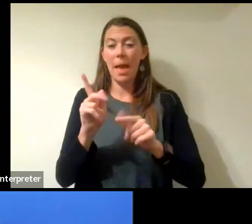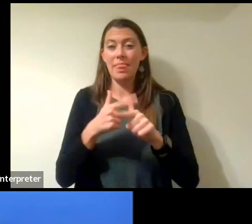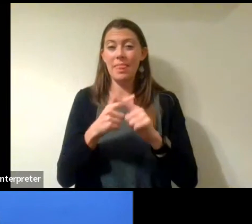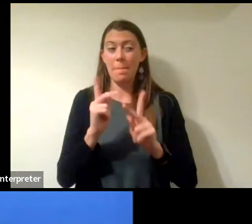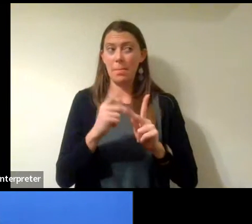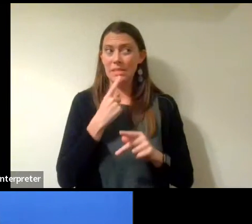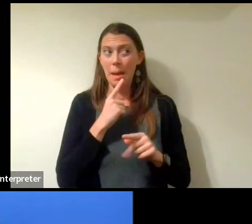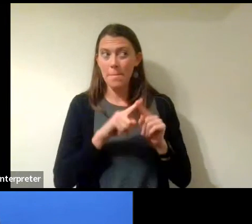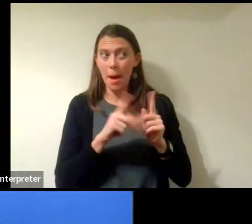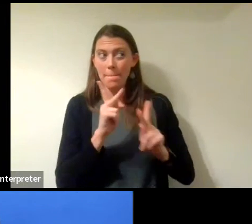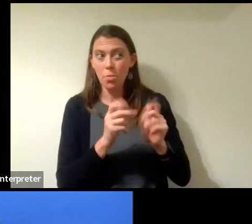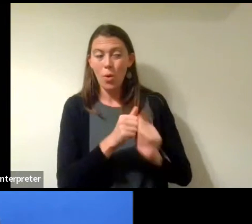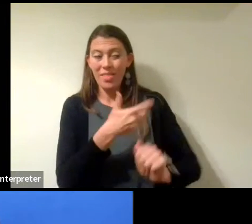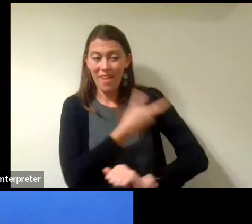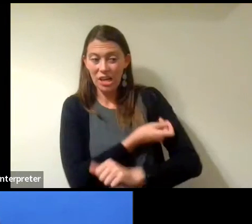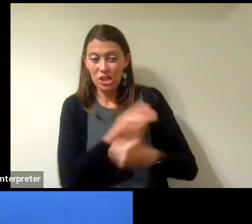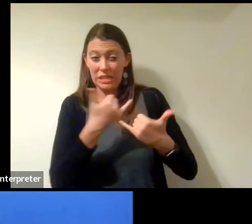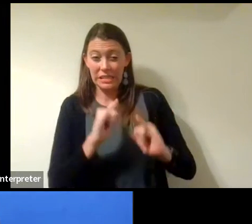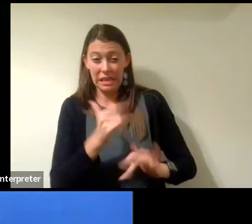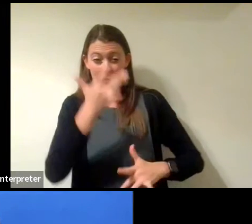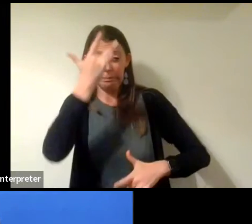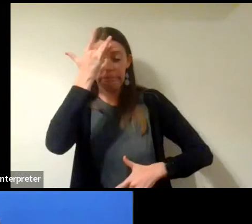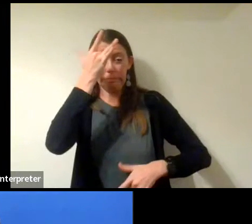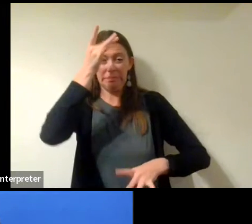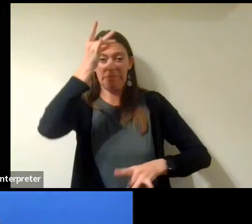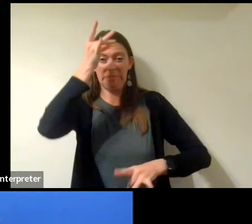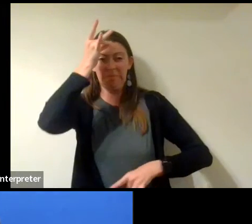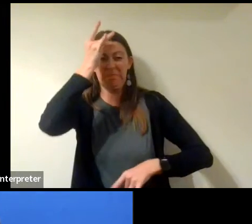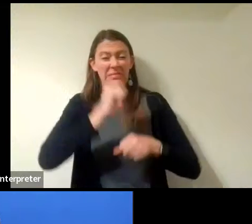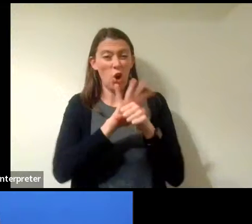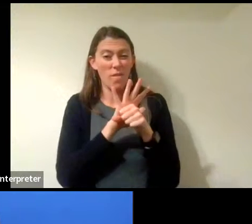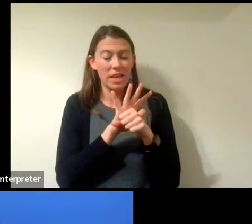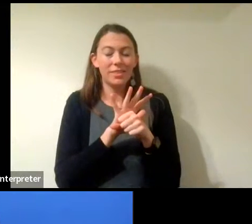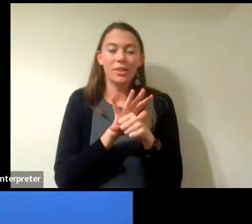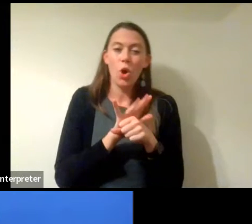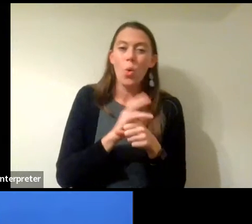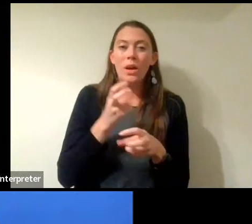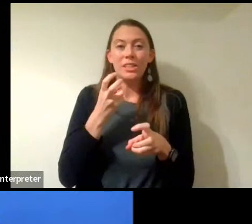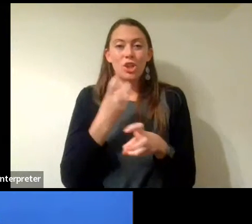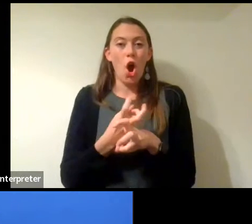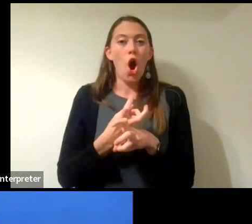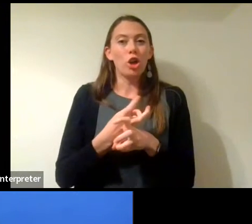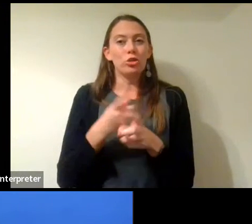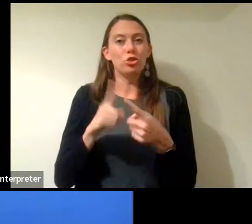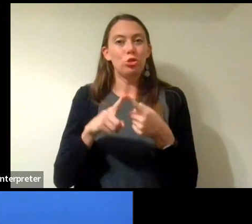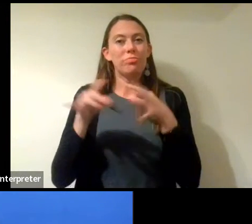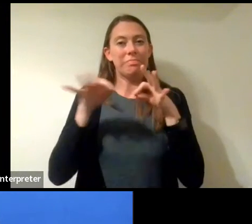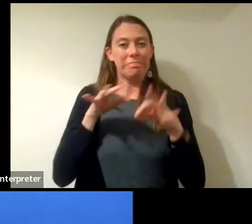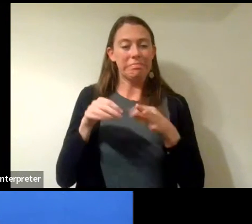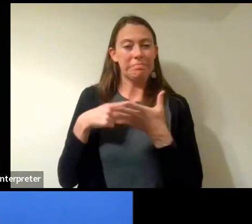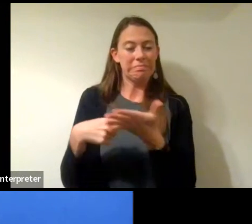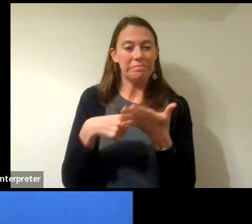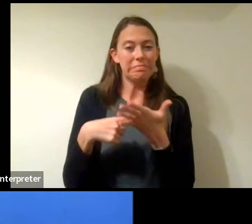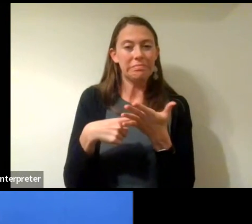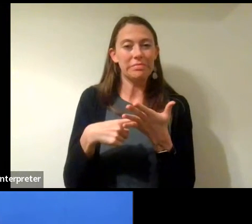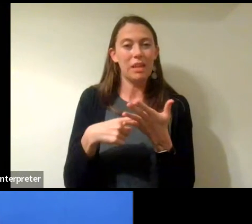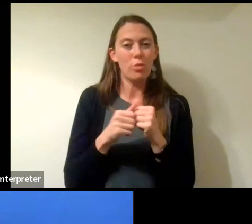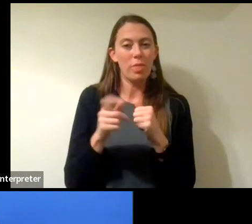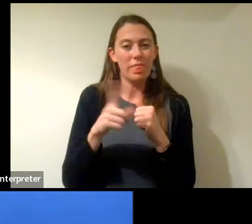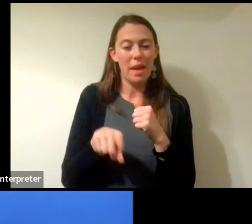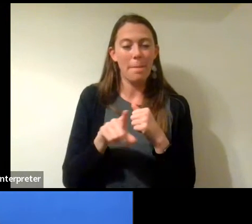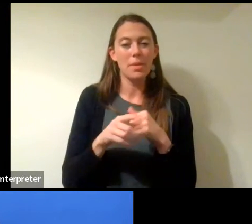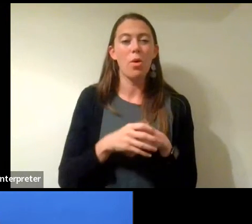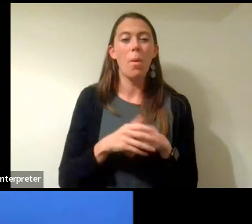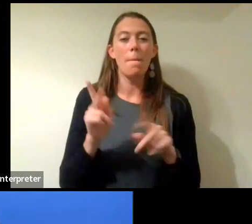So for me, that's kind of what I've been talking to a lot of people about who are still either not vaccinated or not getting their